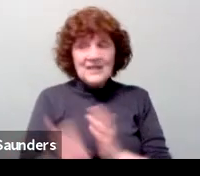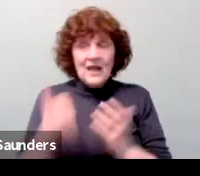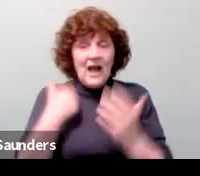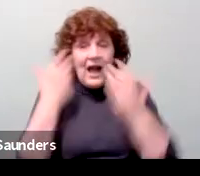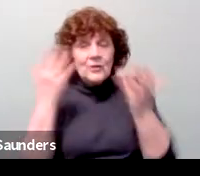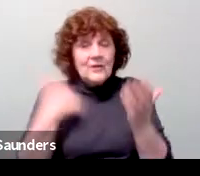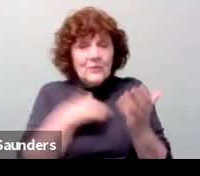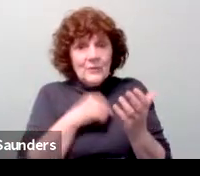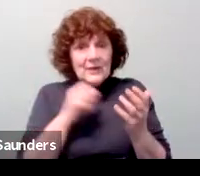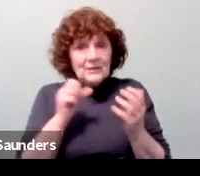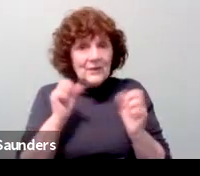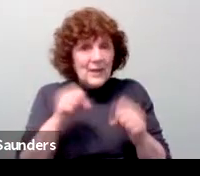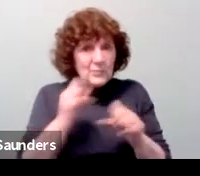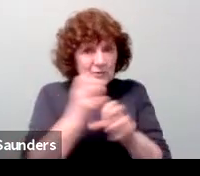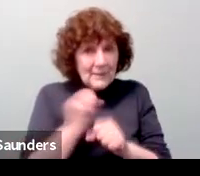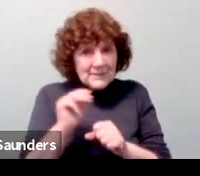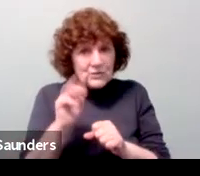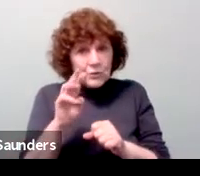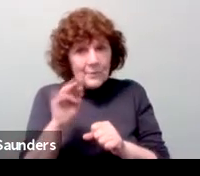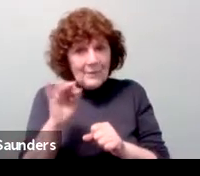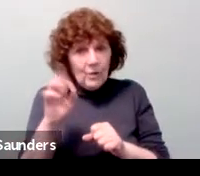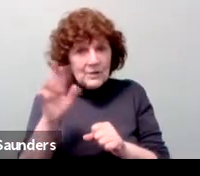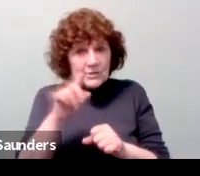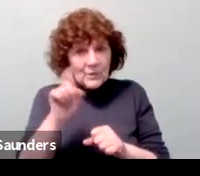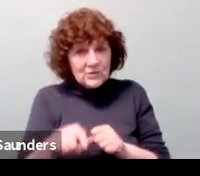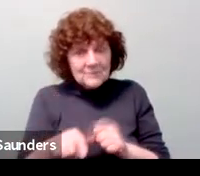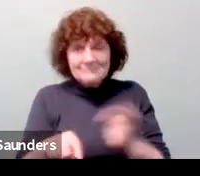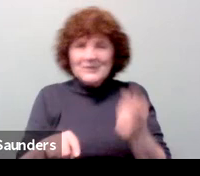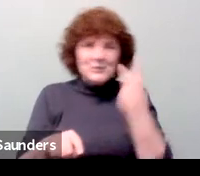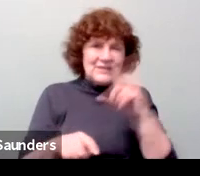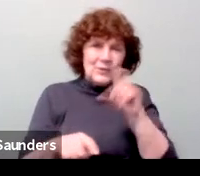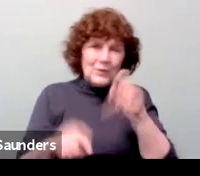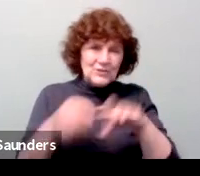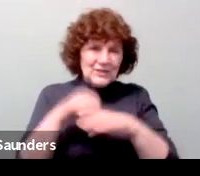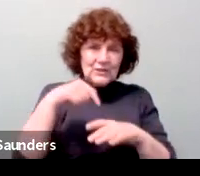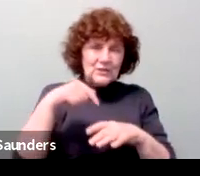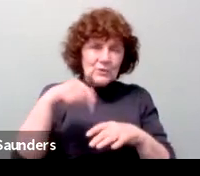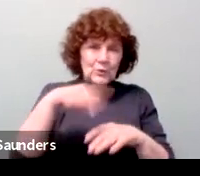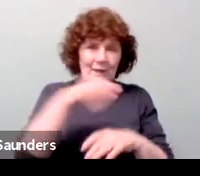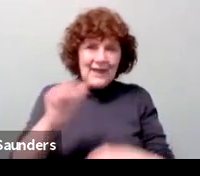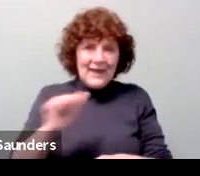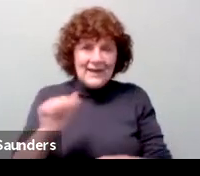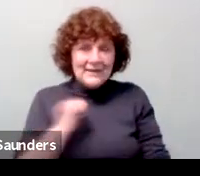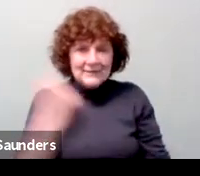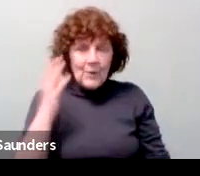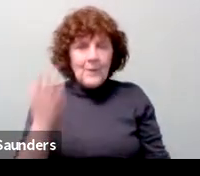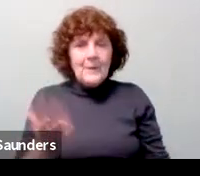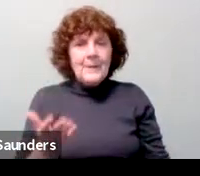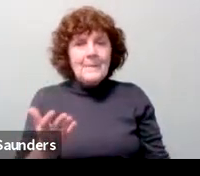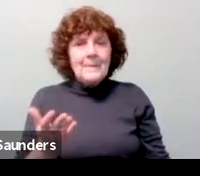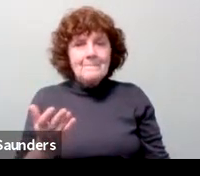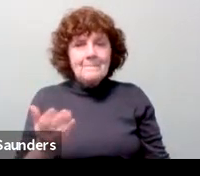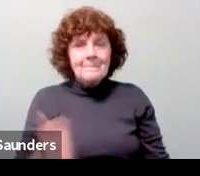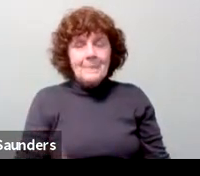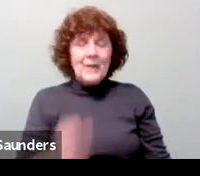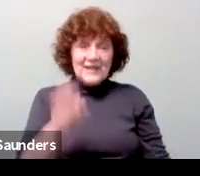get Mr. Miller's question. I'm not seeing it in the Q&A. I don't know. Maybe, if you